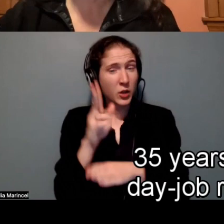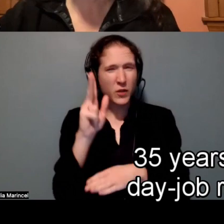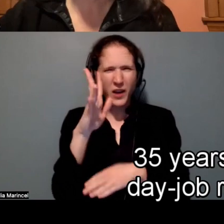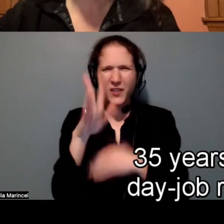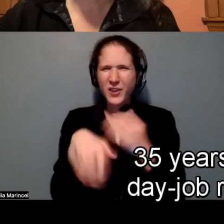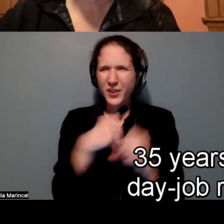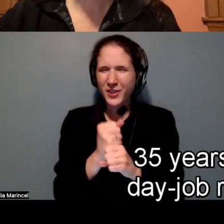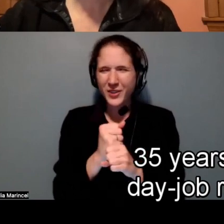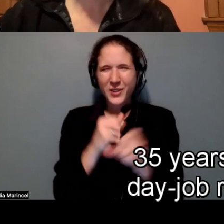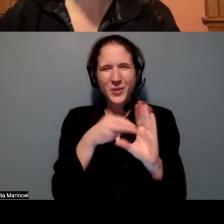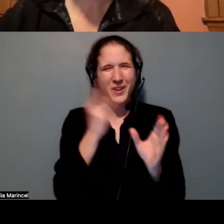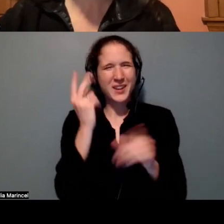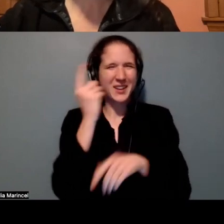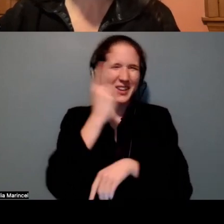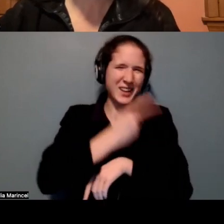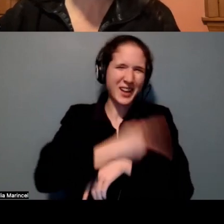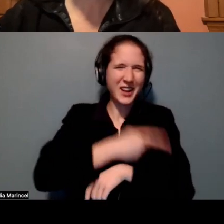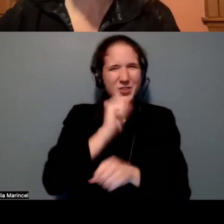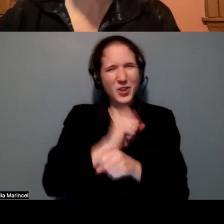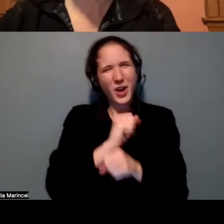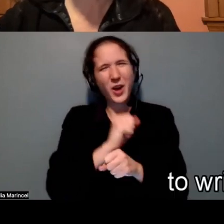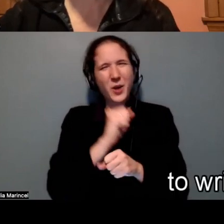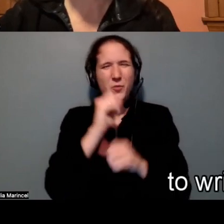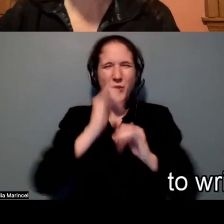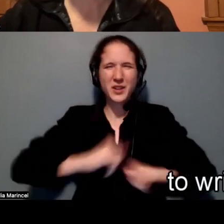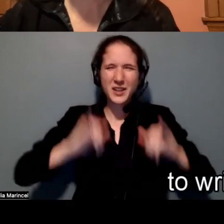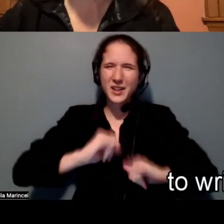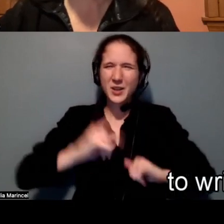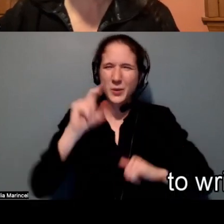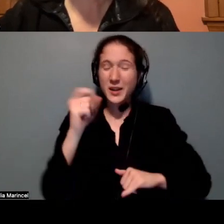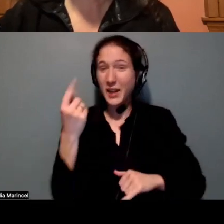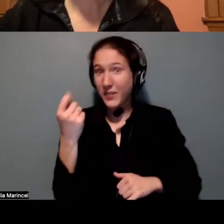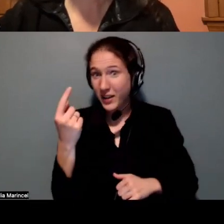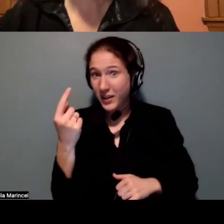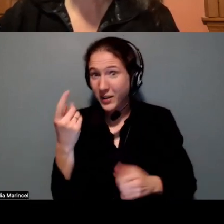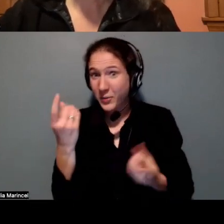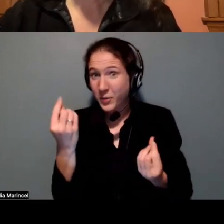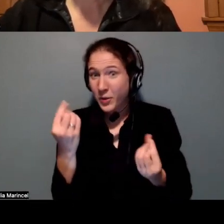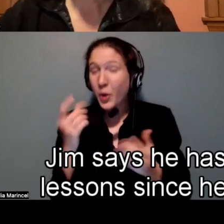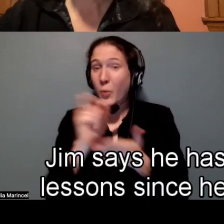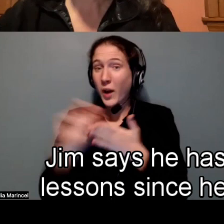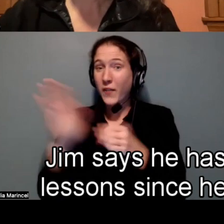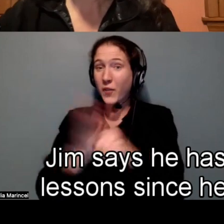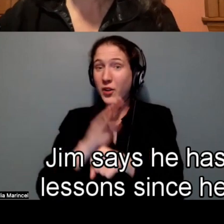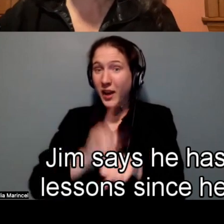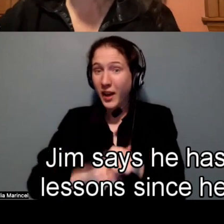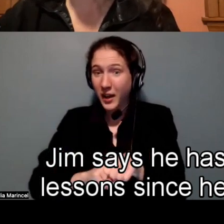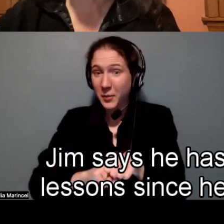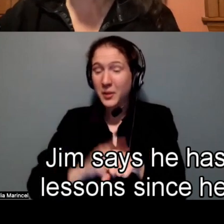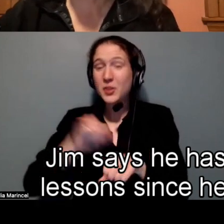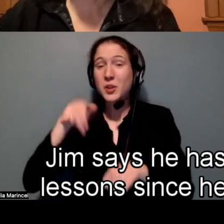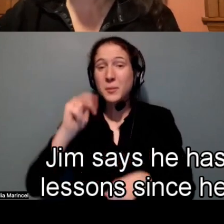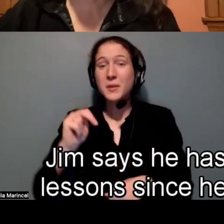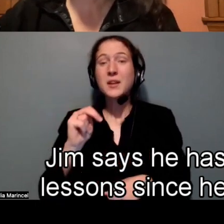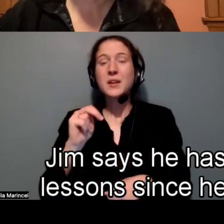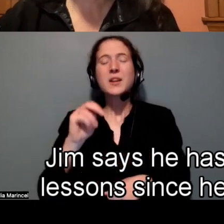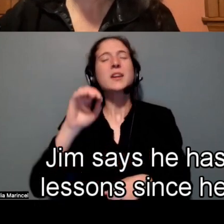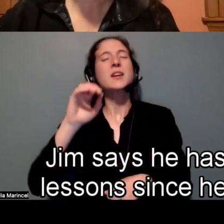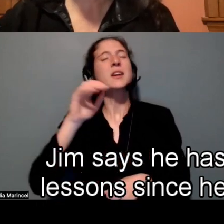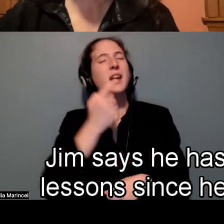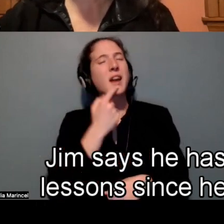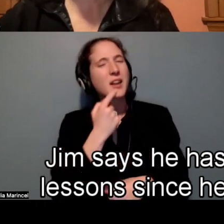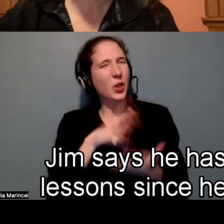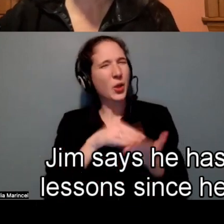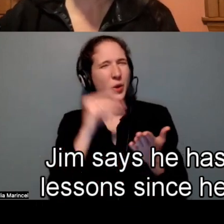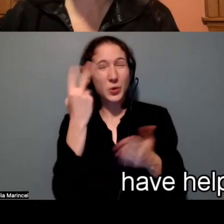day job routine in 2011 to write full-time. Jim says he has learned two valuable lessons since